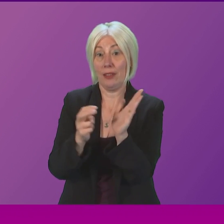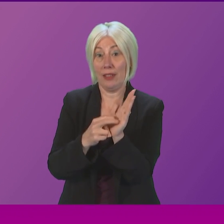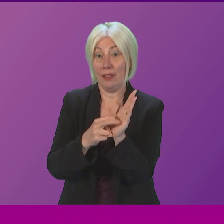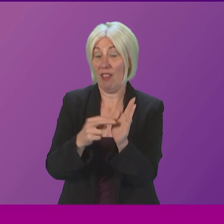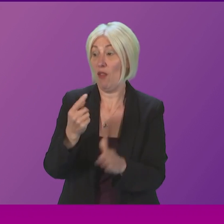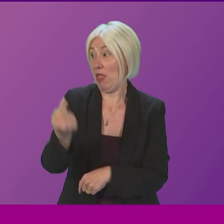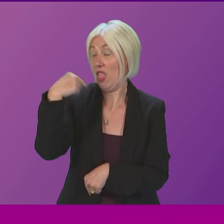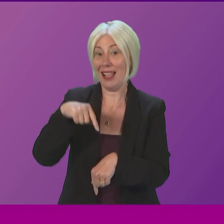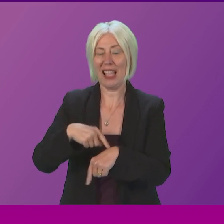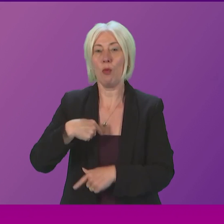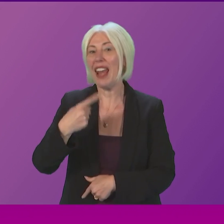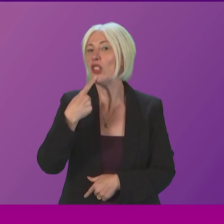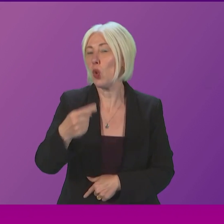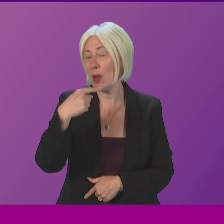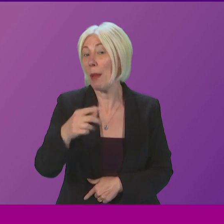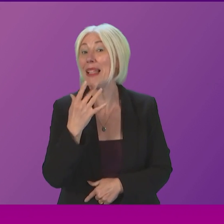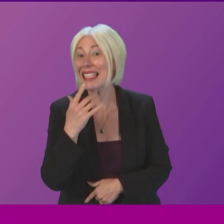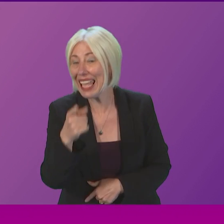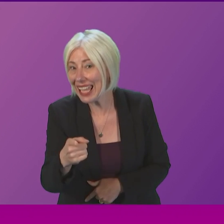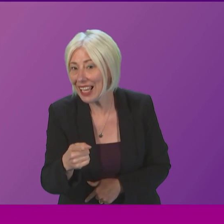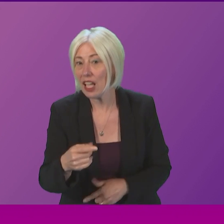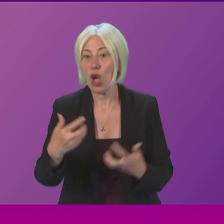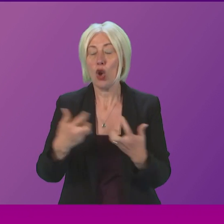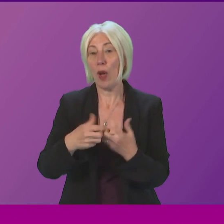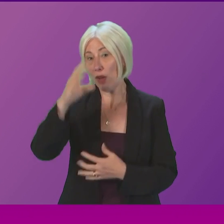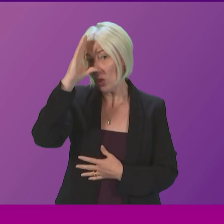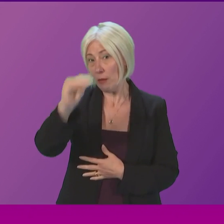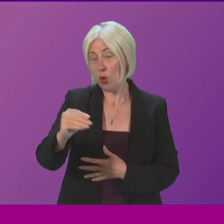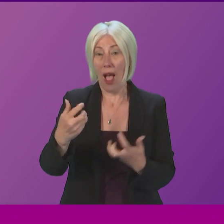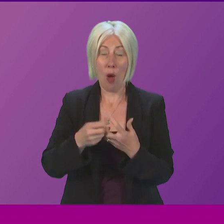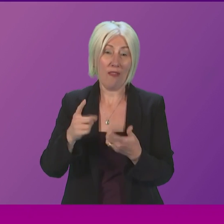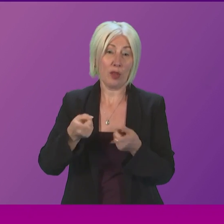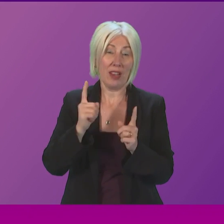his error, could you guide him as to how he can rectify his latest gaffe?